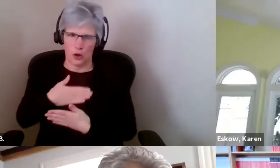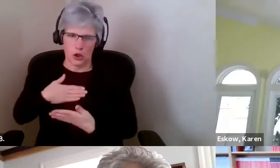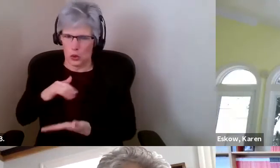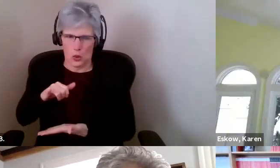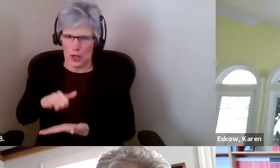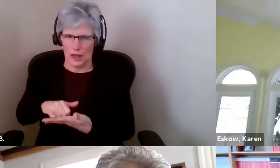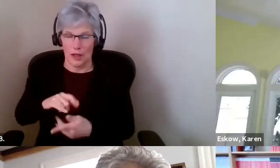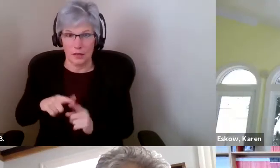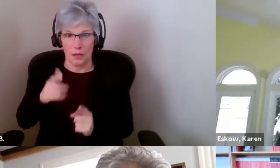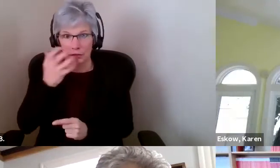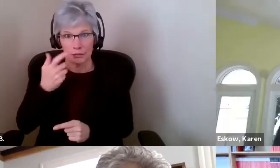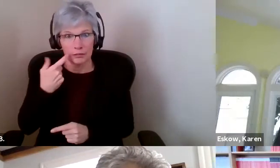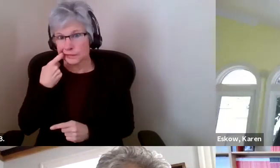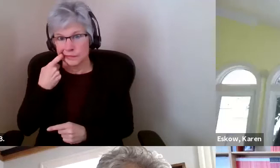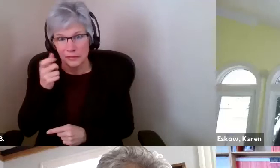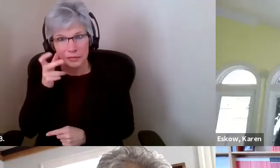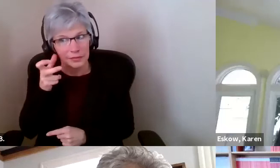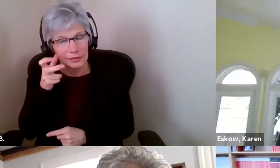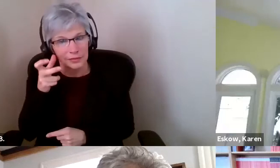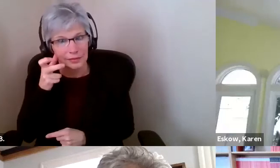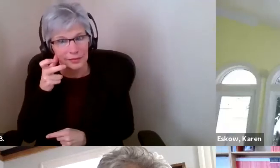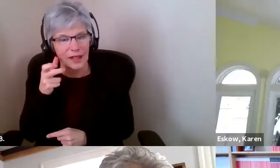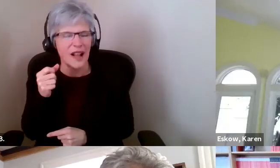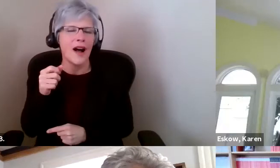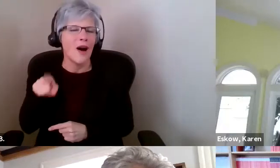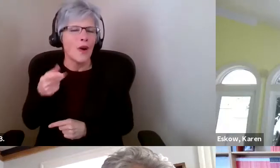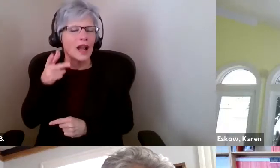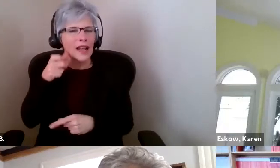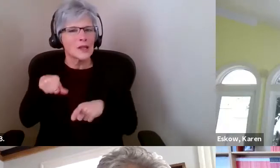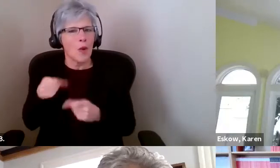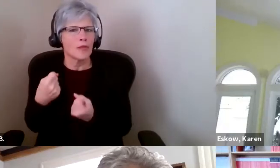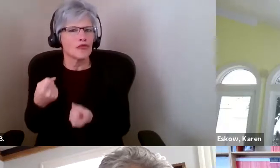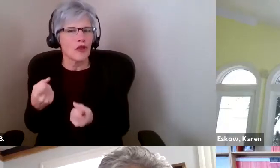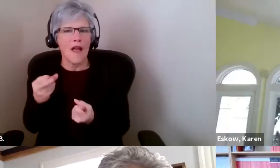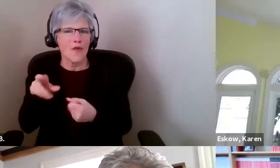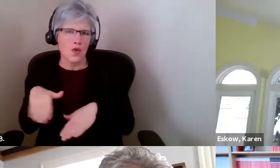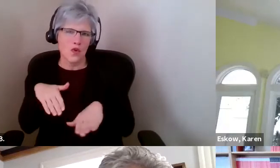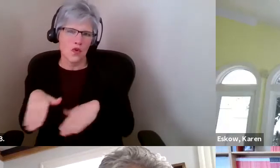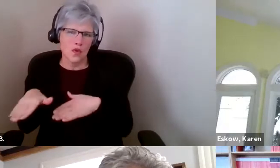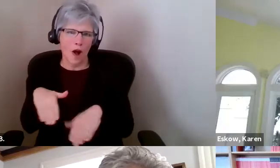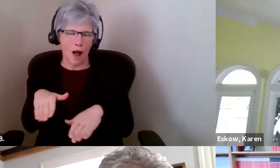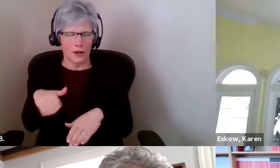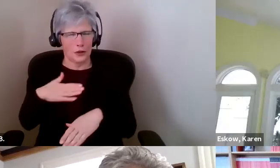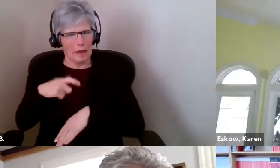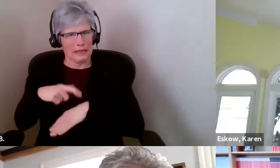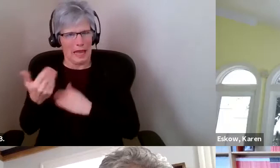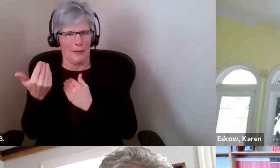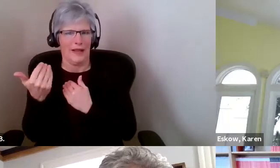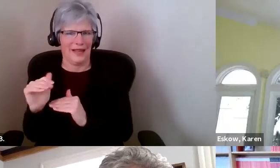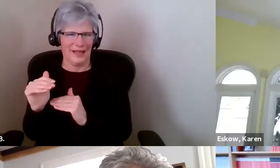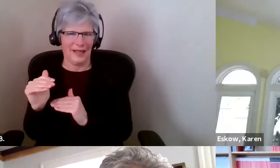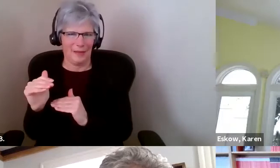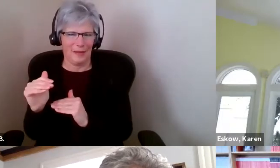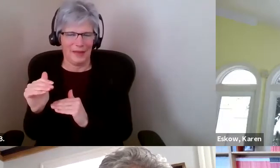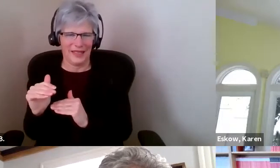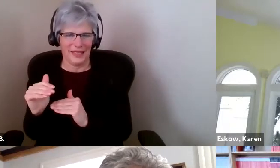stop listening to it. And I only listen on when I walk and in the car. So I'm limited every day, but that may be one of the reasons I came to the